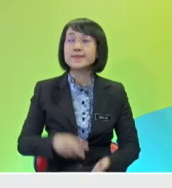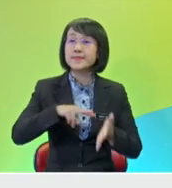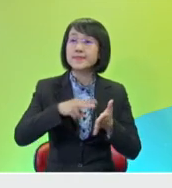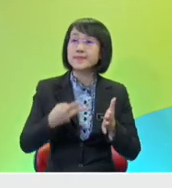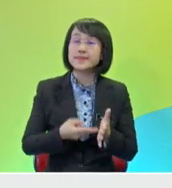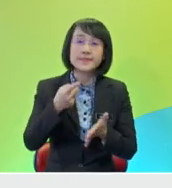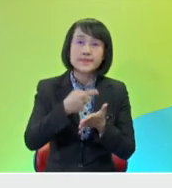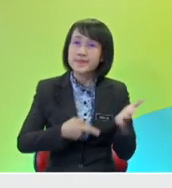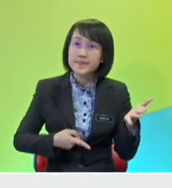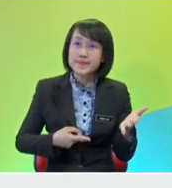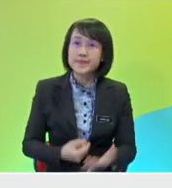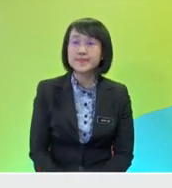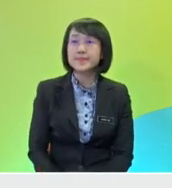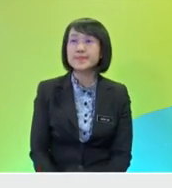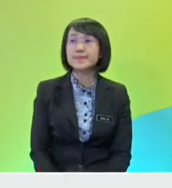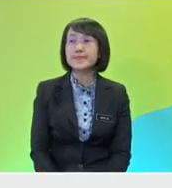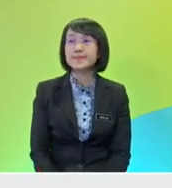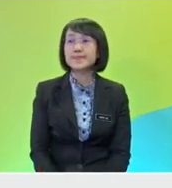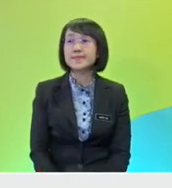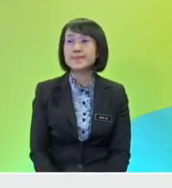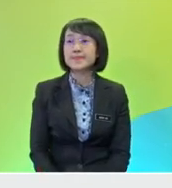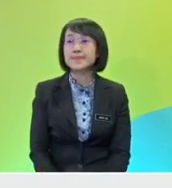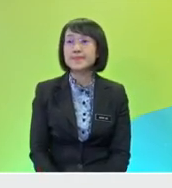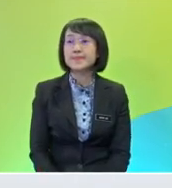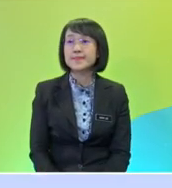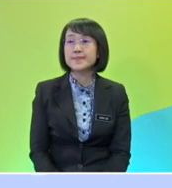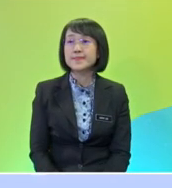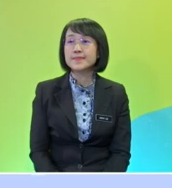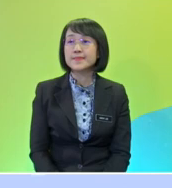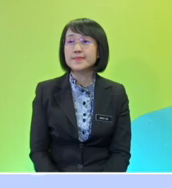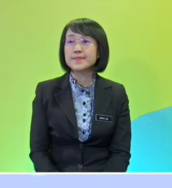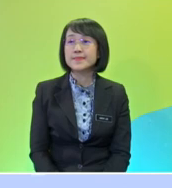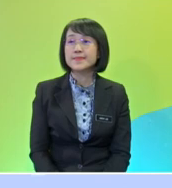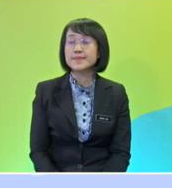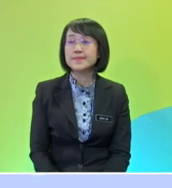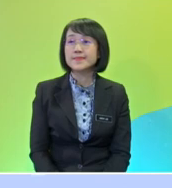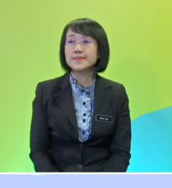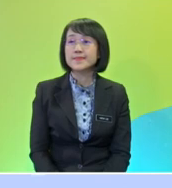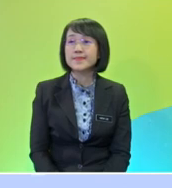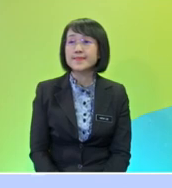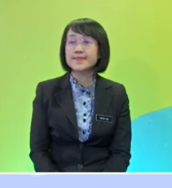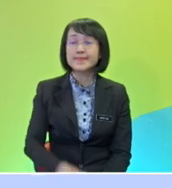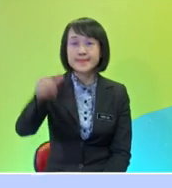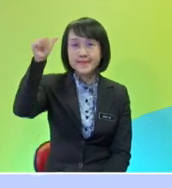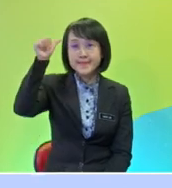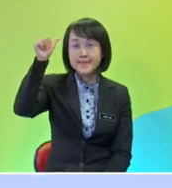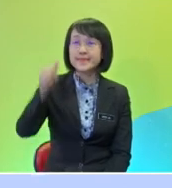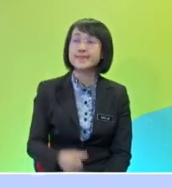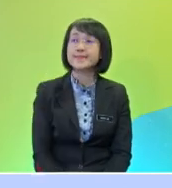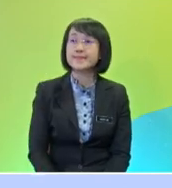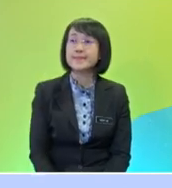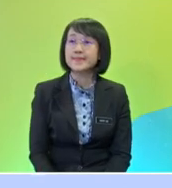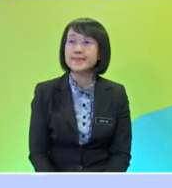Diet. Diet. Who's like going next? Give it a go. Okay, Aiden. Yes, Aiden.